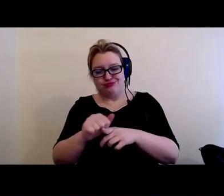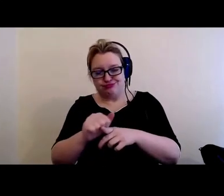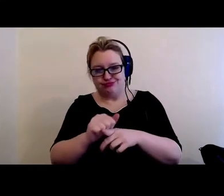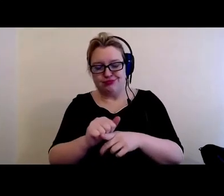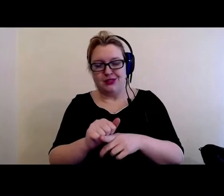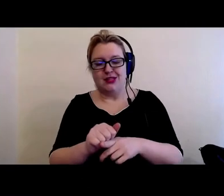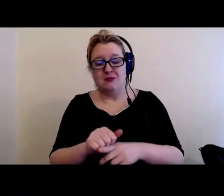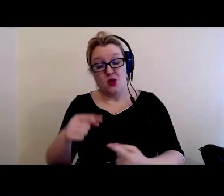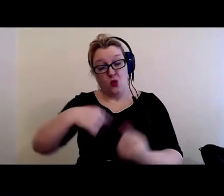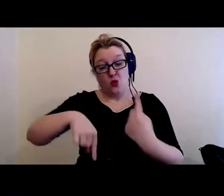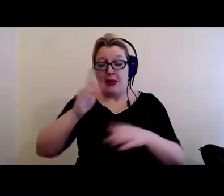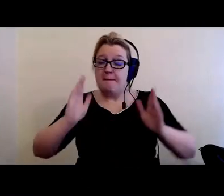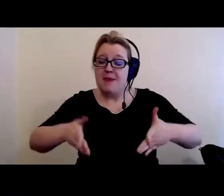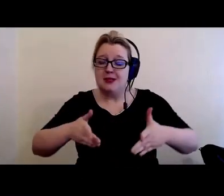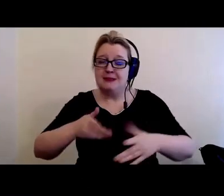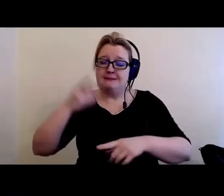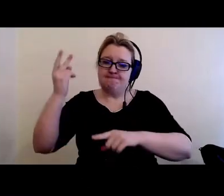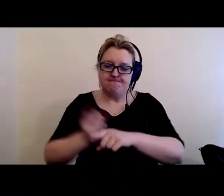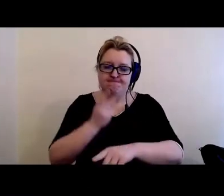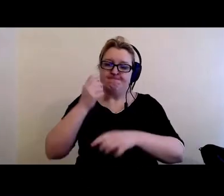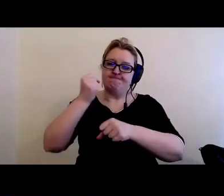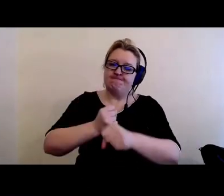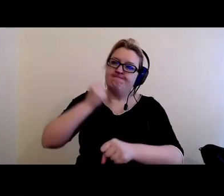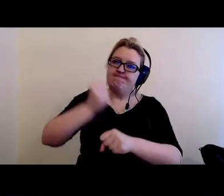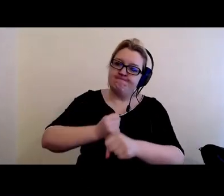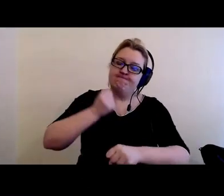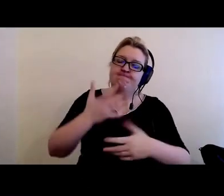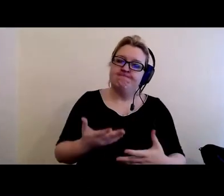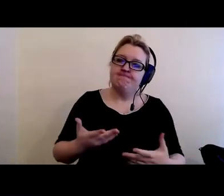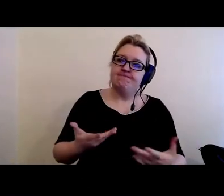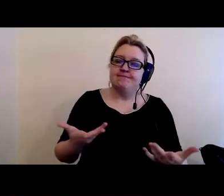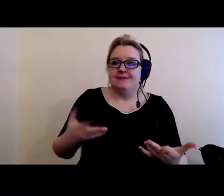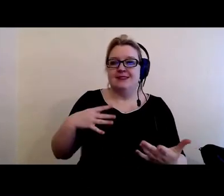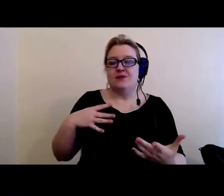the drum, but banging the drum about reform of social care in a using slightly different